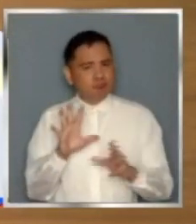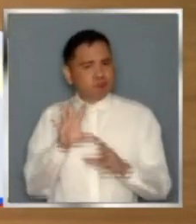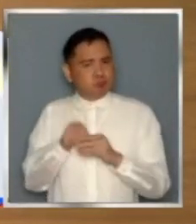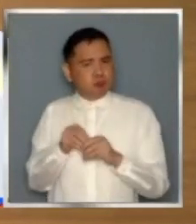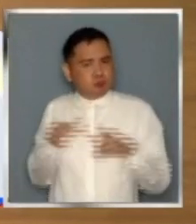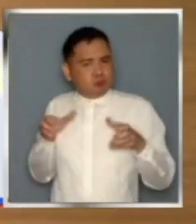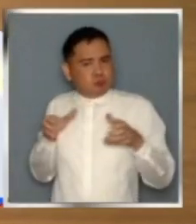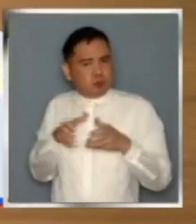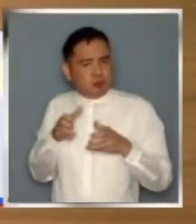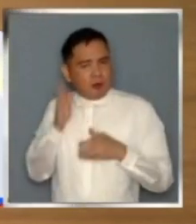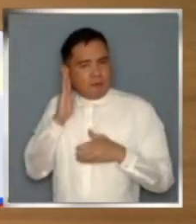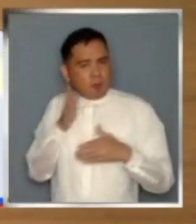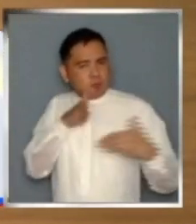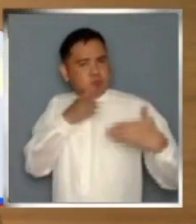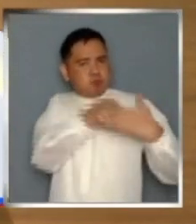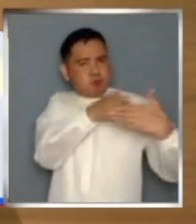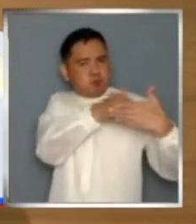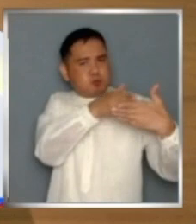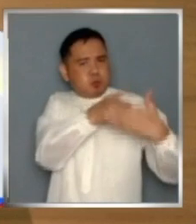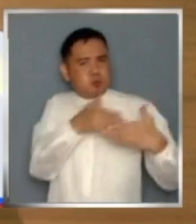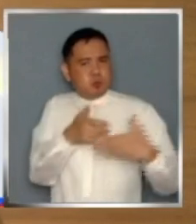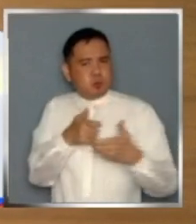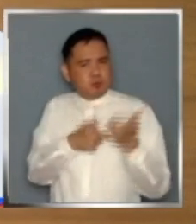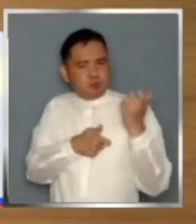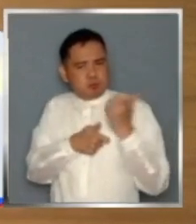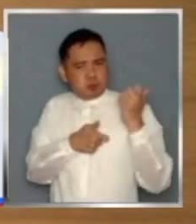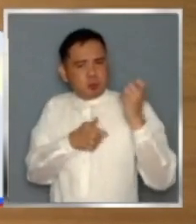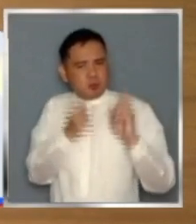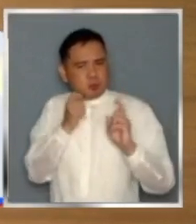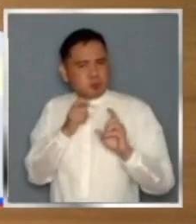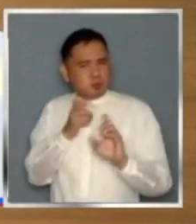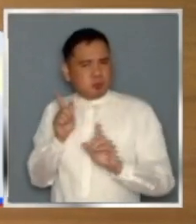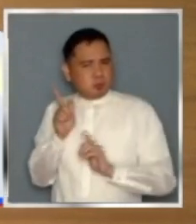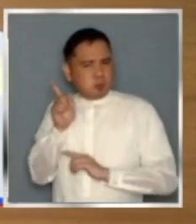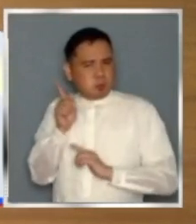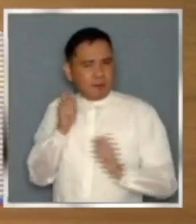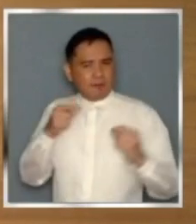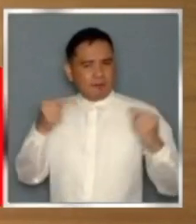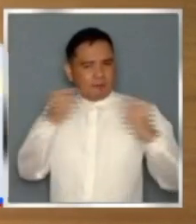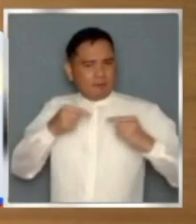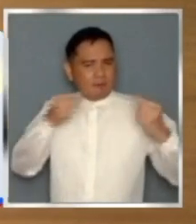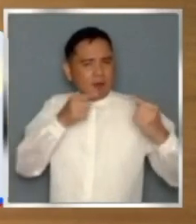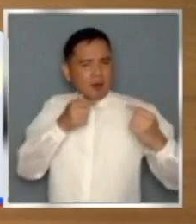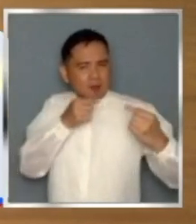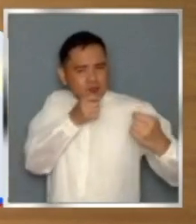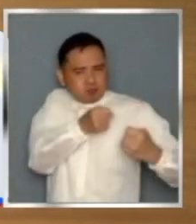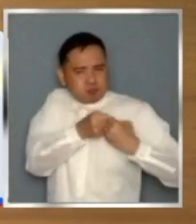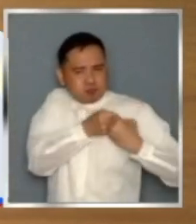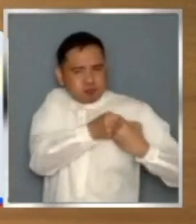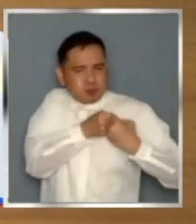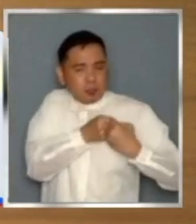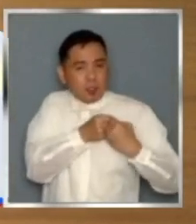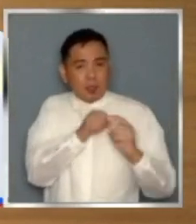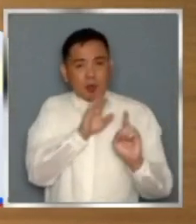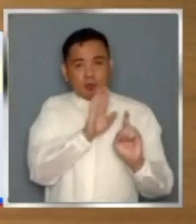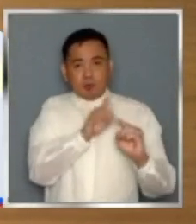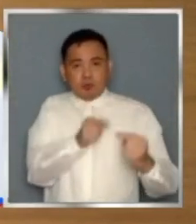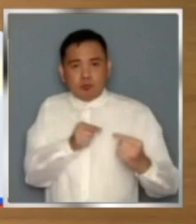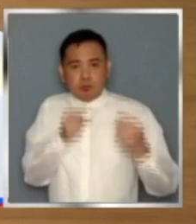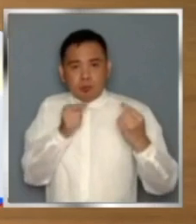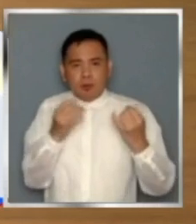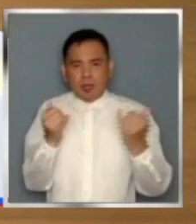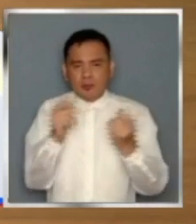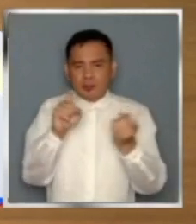felt. We are now at a point in our history when their armed struggle has evolved. We have now progressed